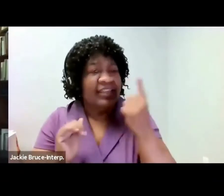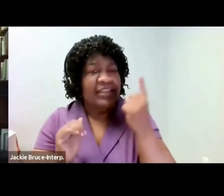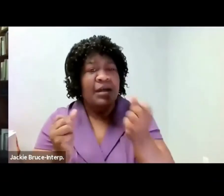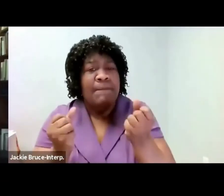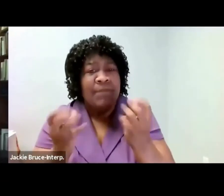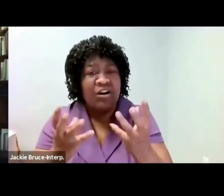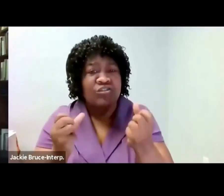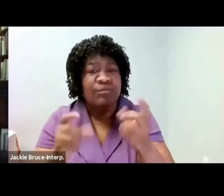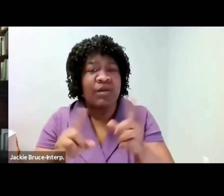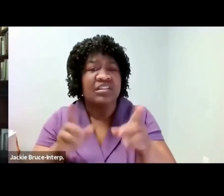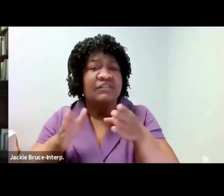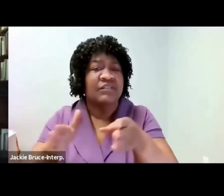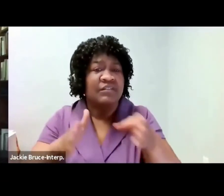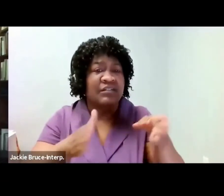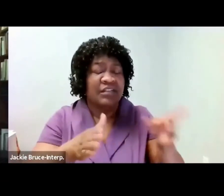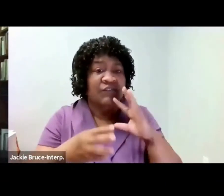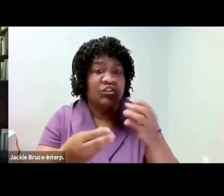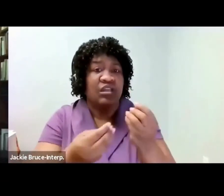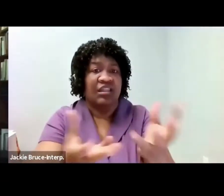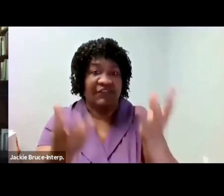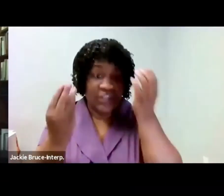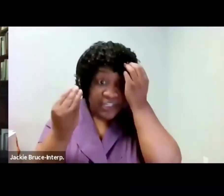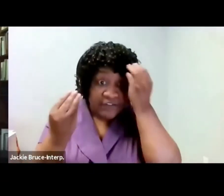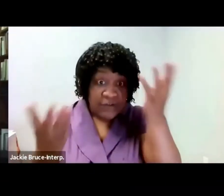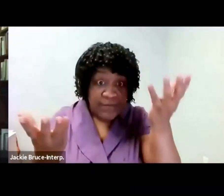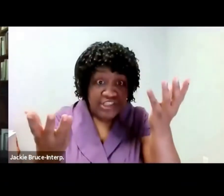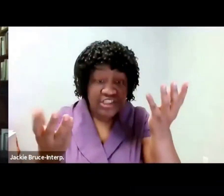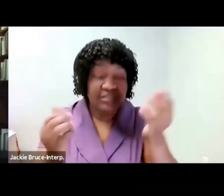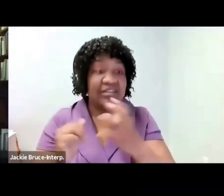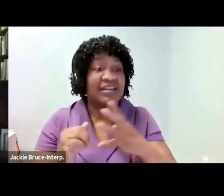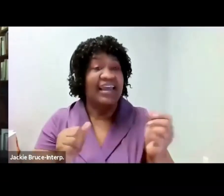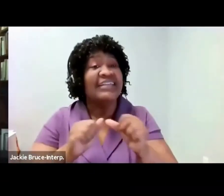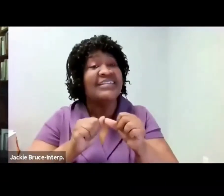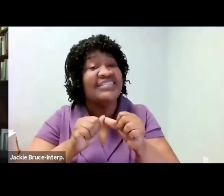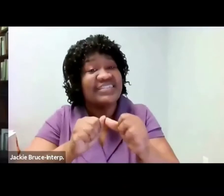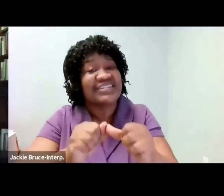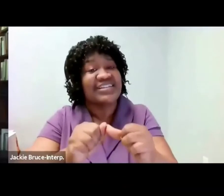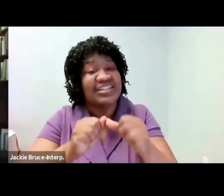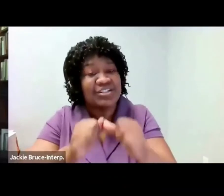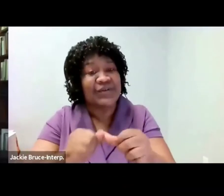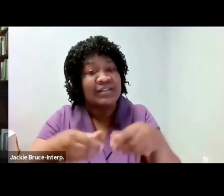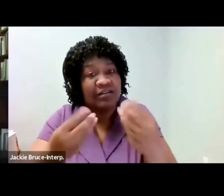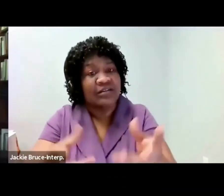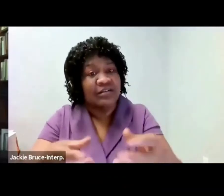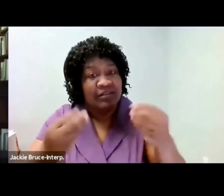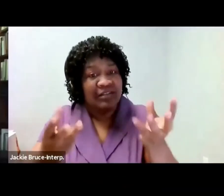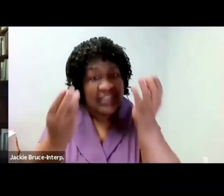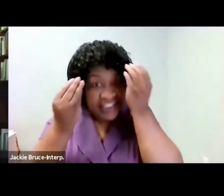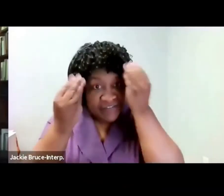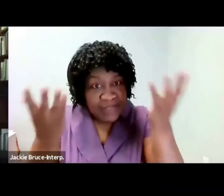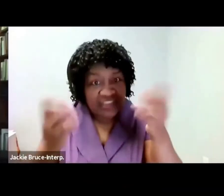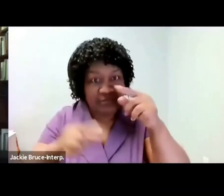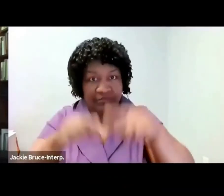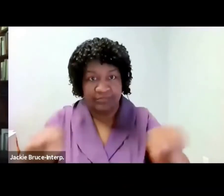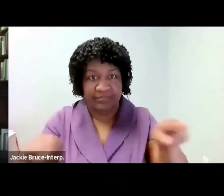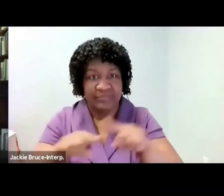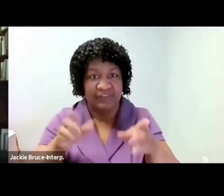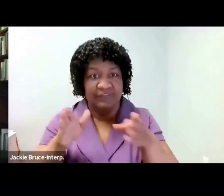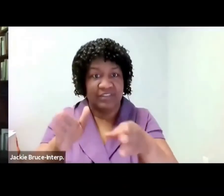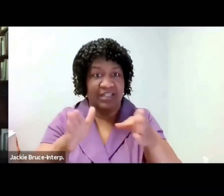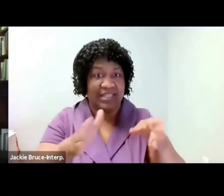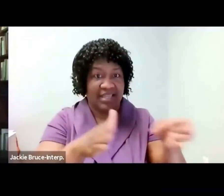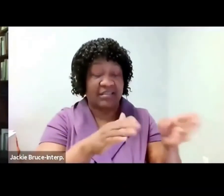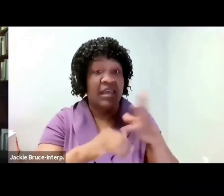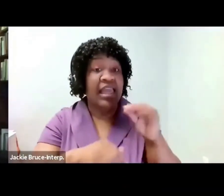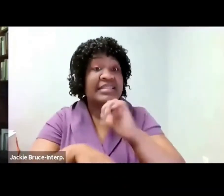multiple methods for delivering information and continuing to deliver information in a variety of contexts